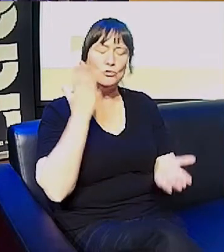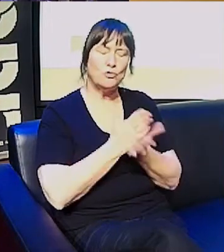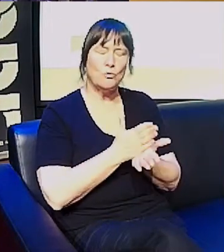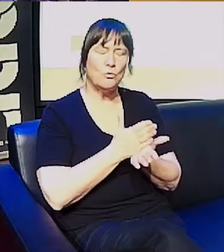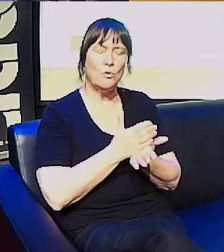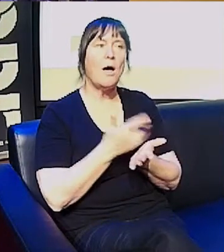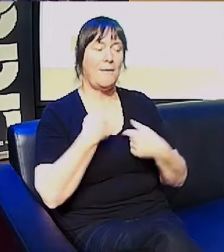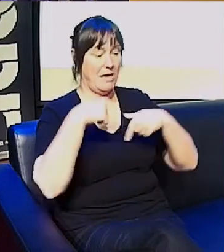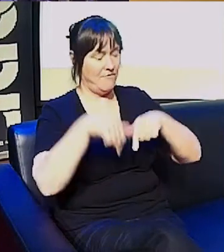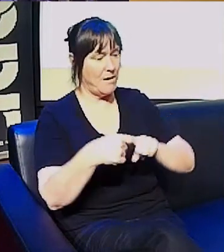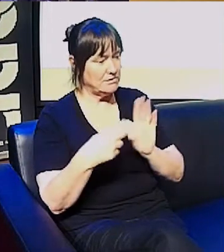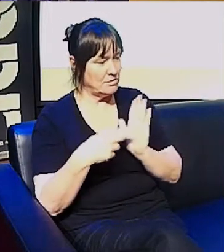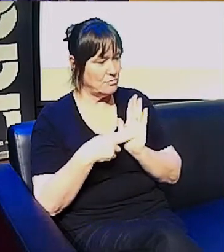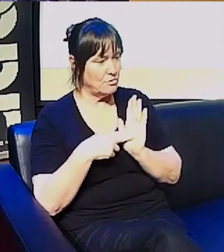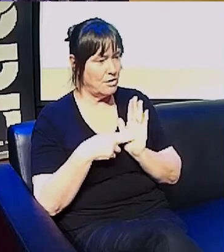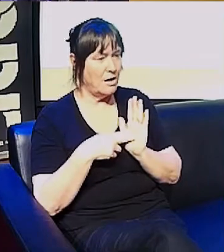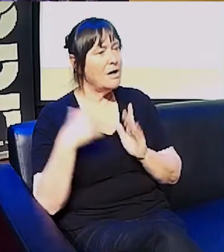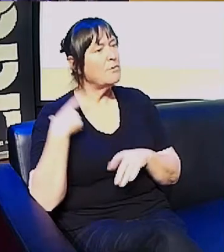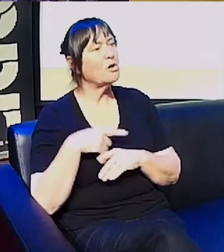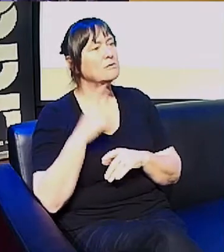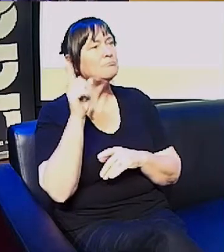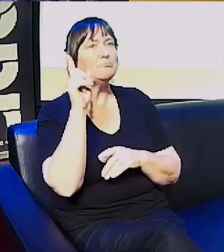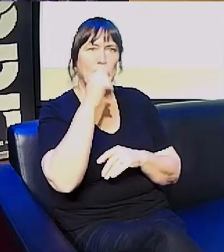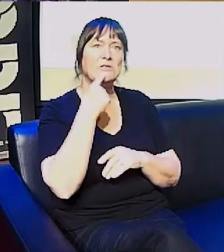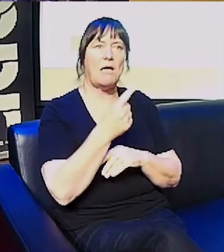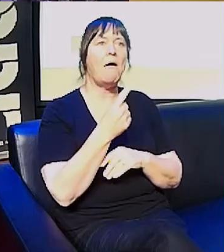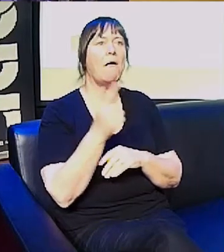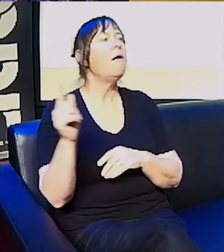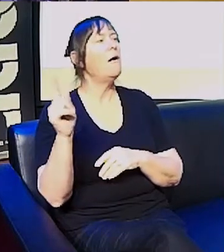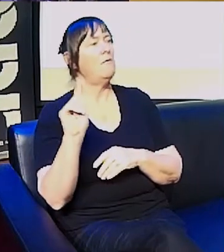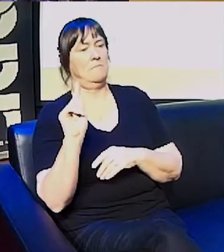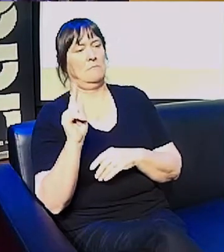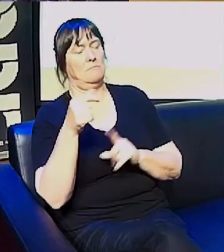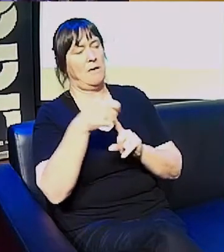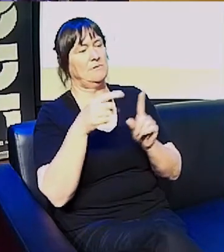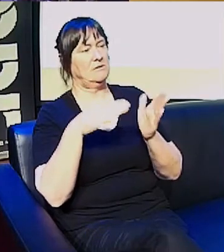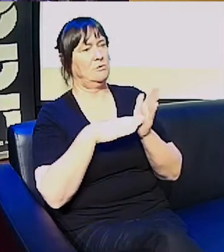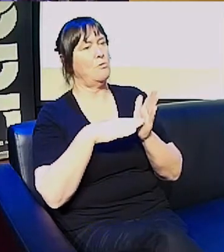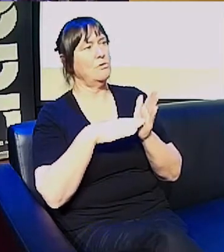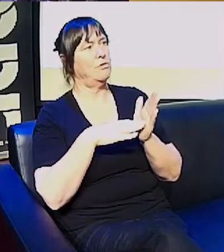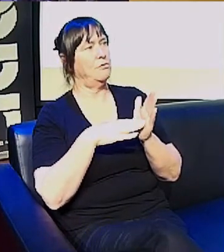there that Palmerston North is a Labour Party stronghold, which is something I'd like to address. In my view, a